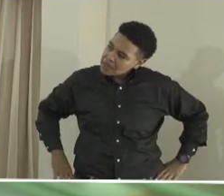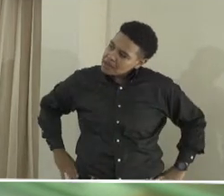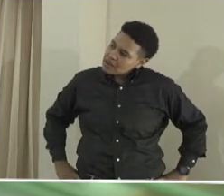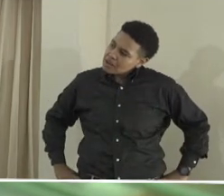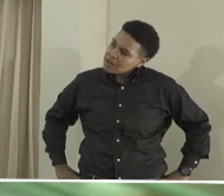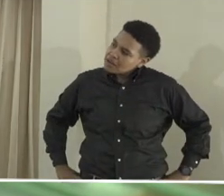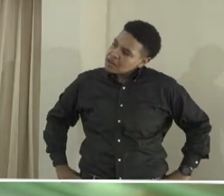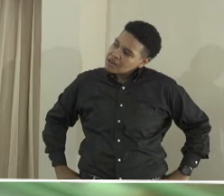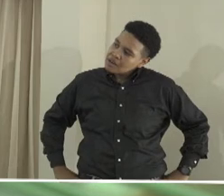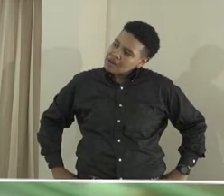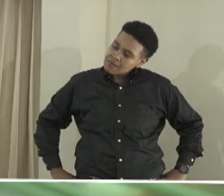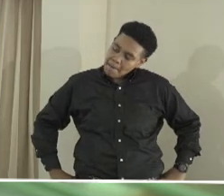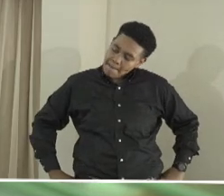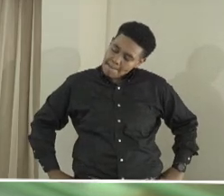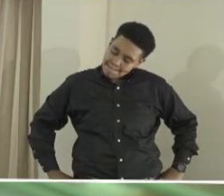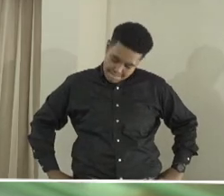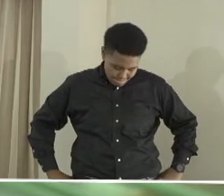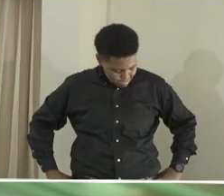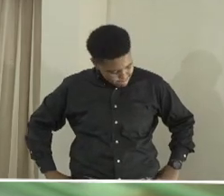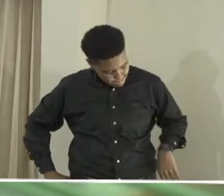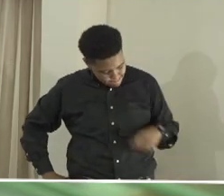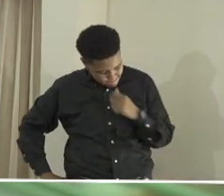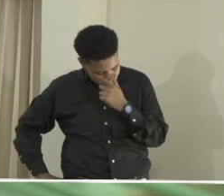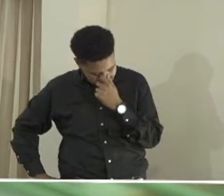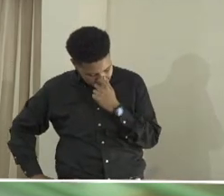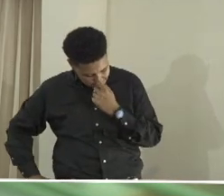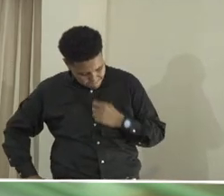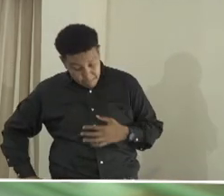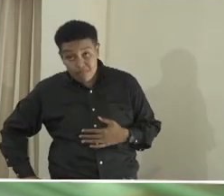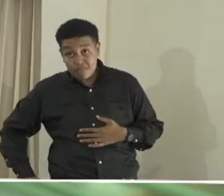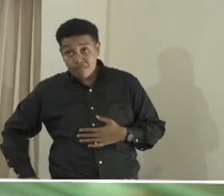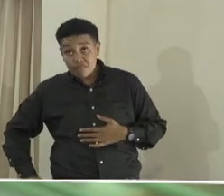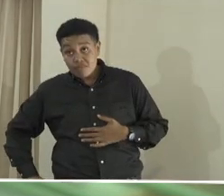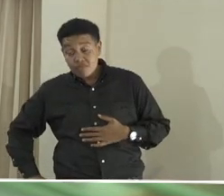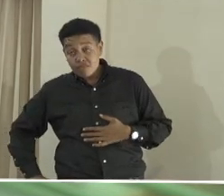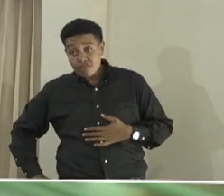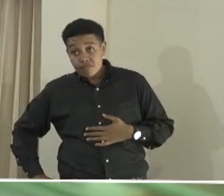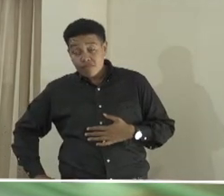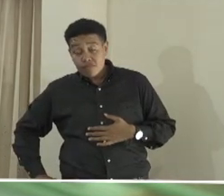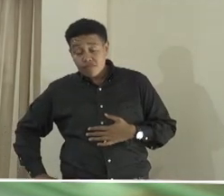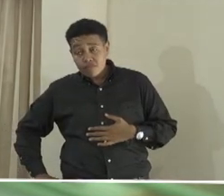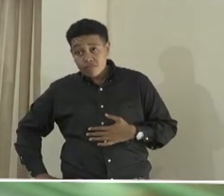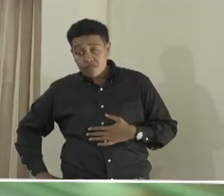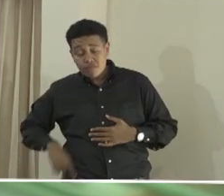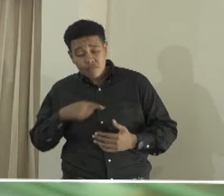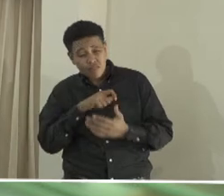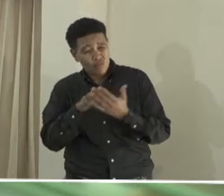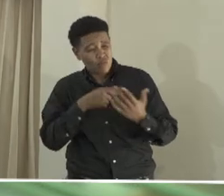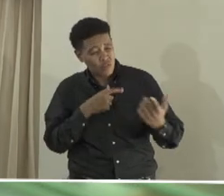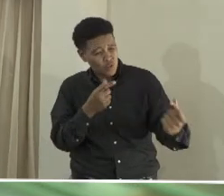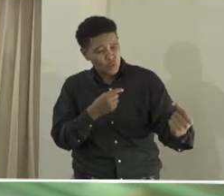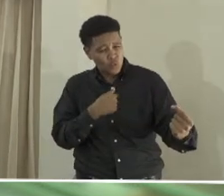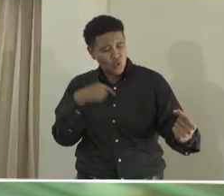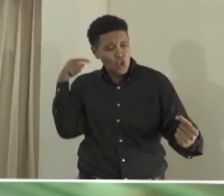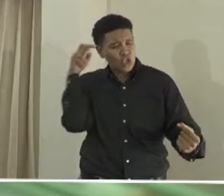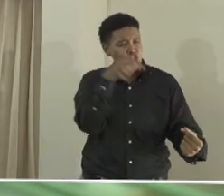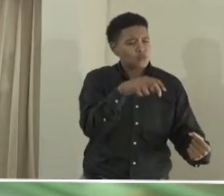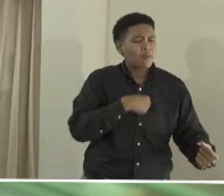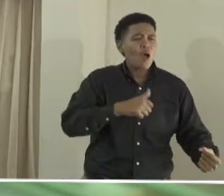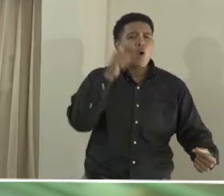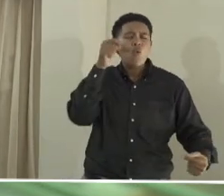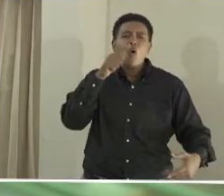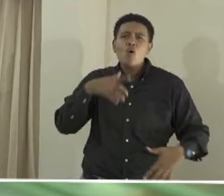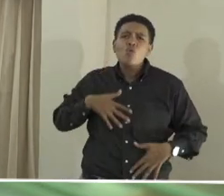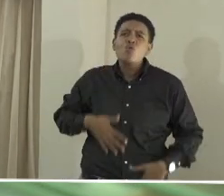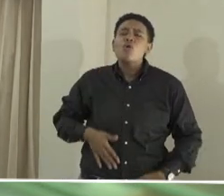I wrote as I did, so that when I came, I would not be distressed by those who